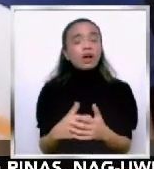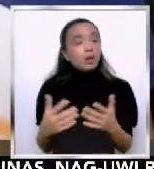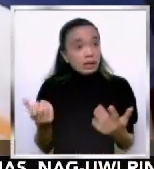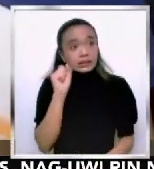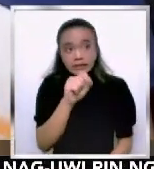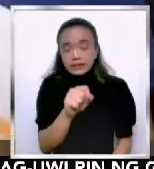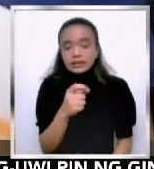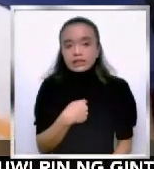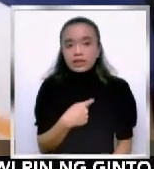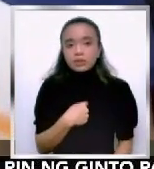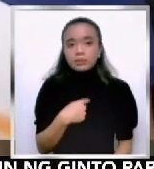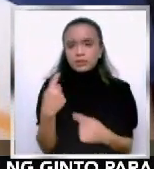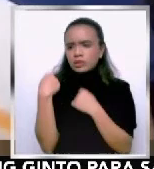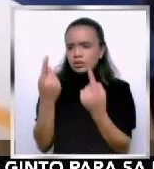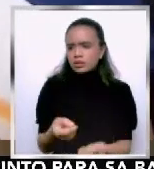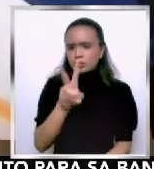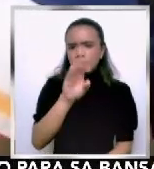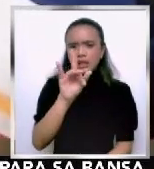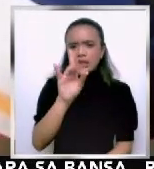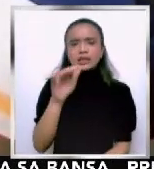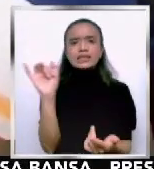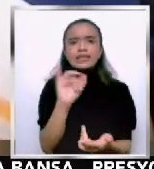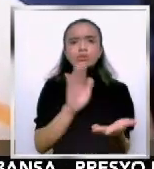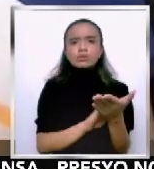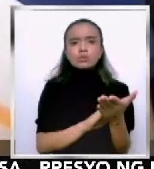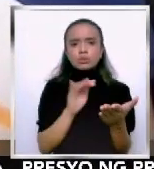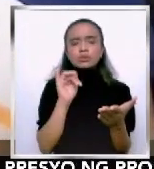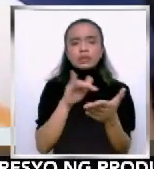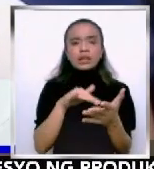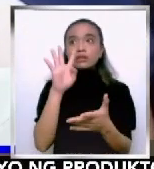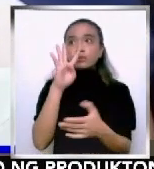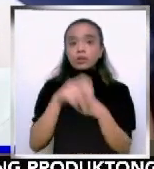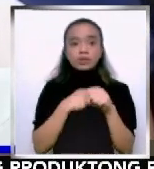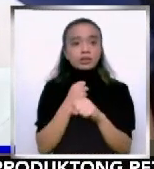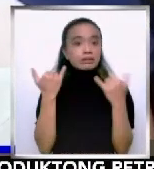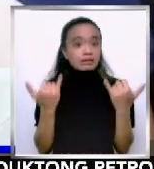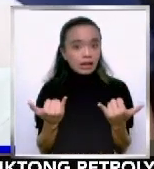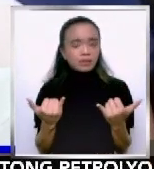Nadal Academy since 2018, mm-hmm. So that's 4 years now.